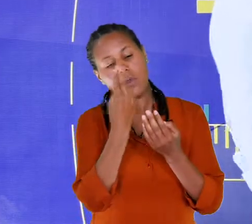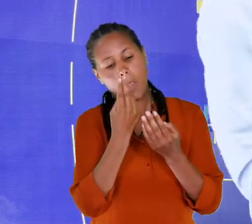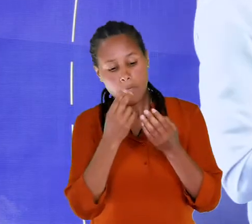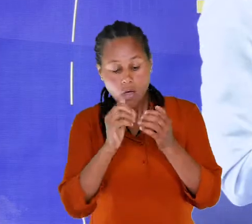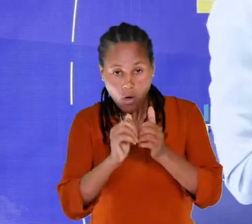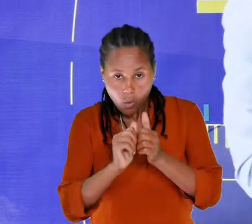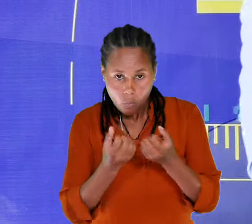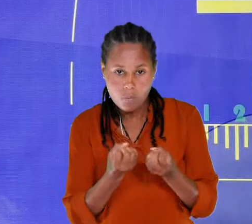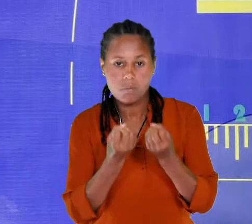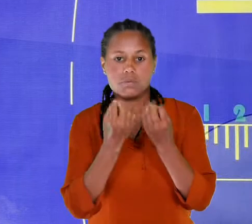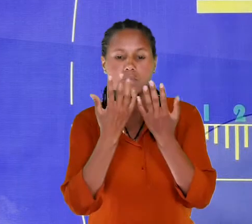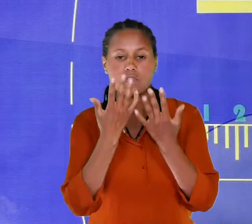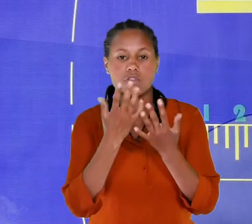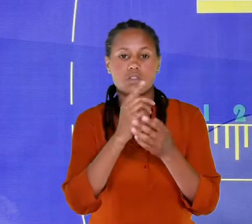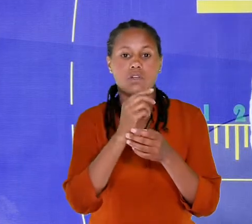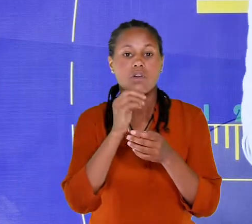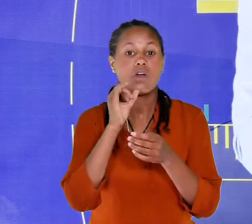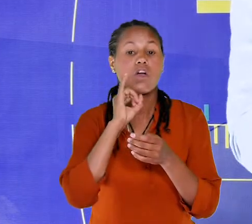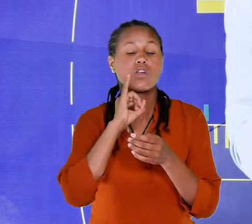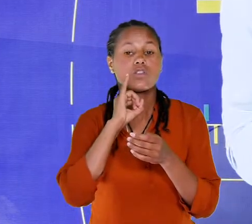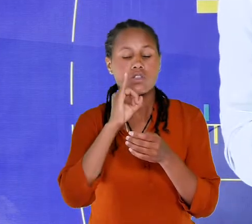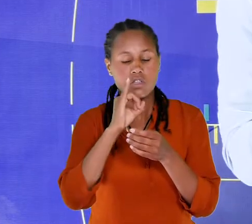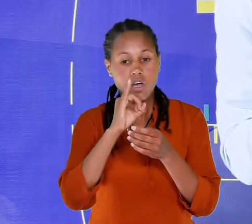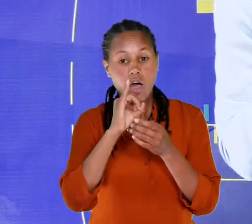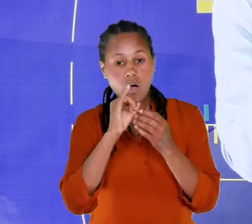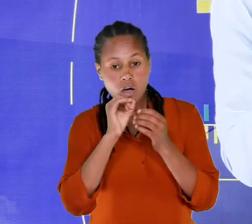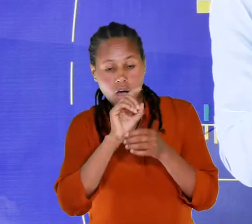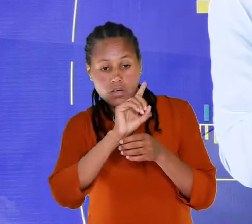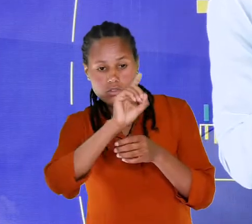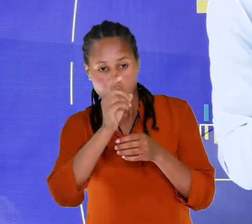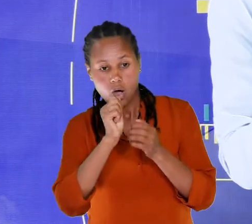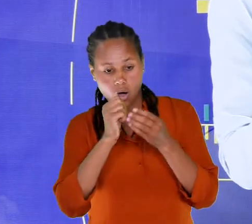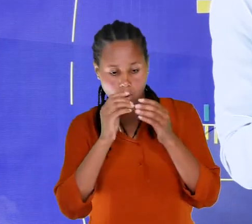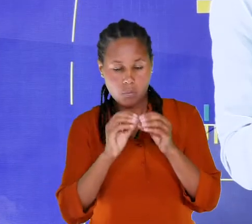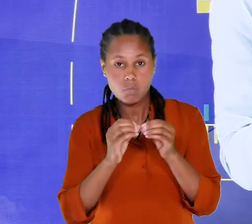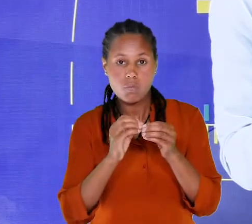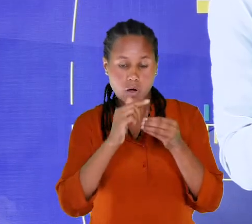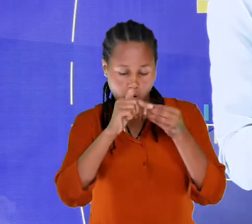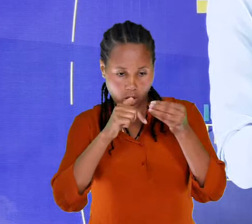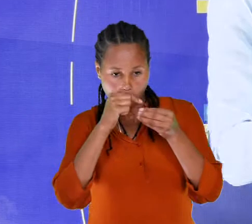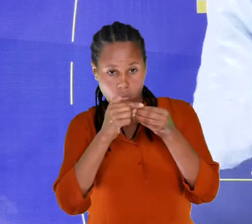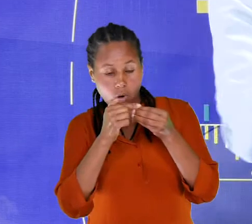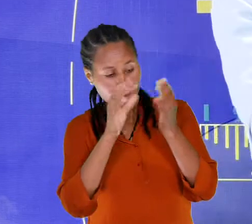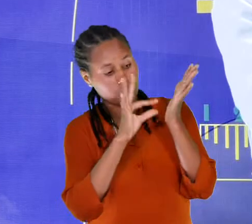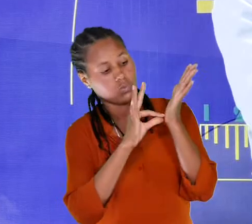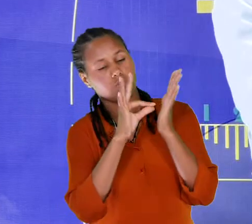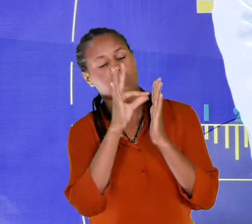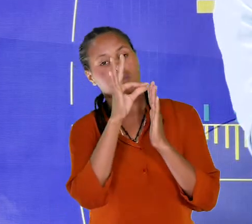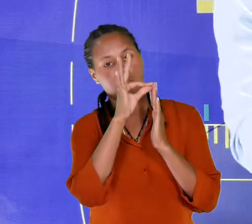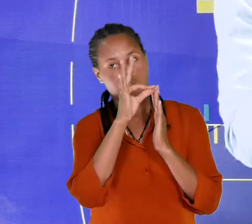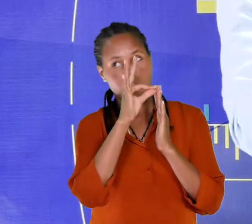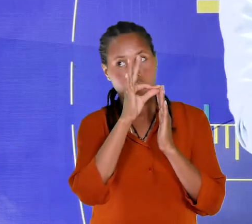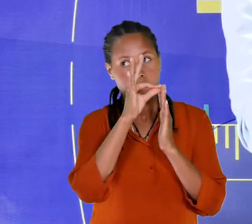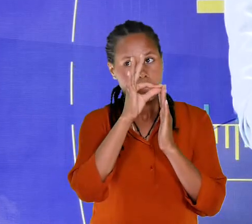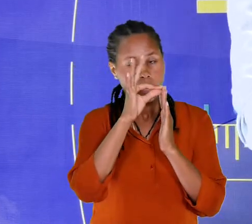is used to ask about quantity of something. This is not about quality. The quantity of something